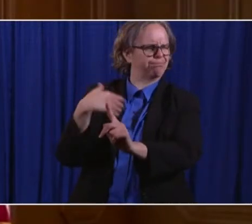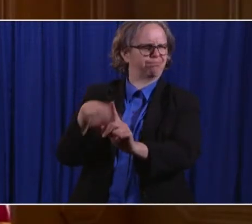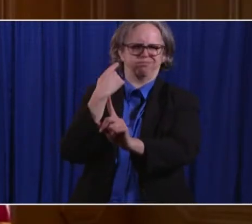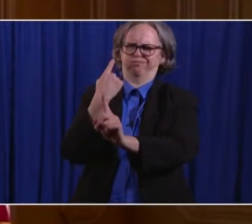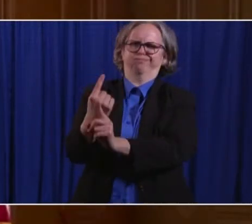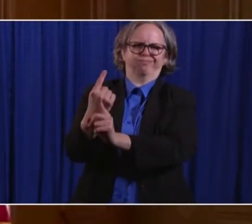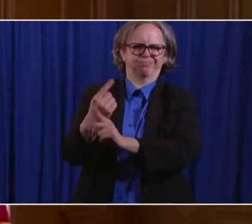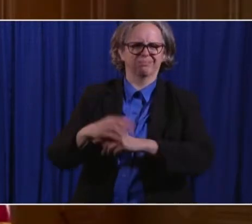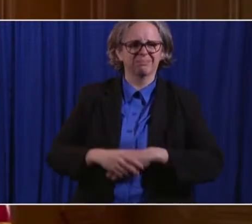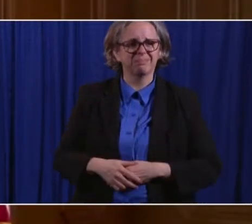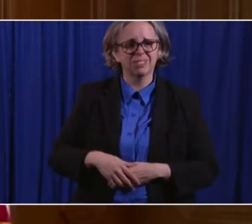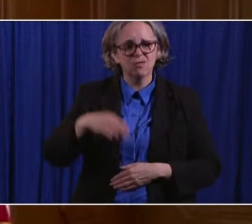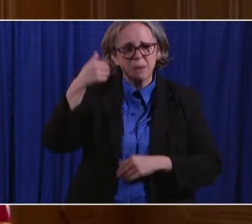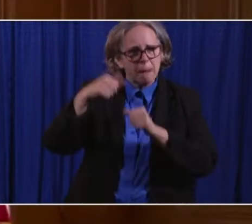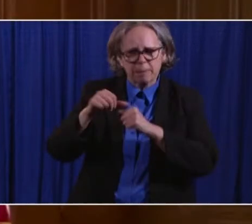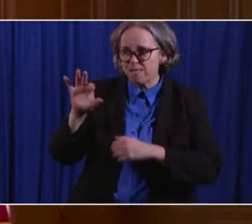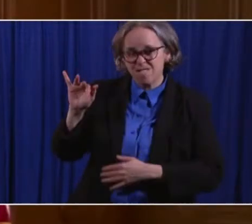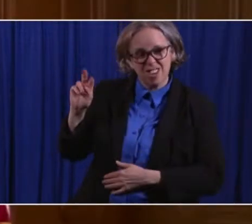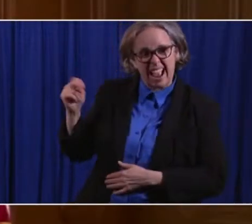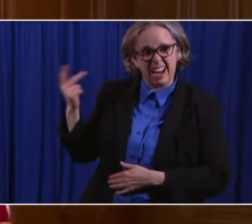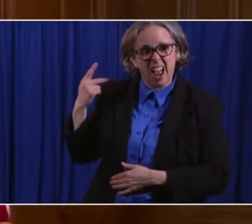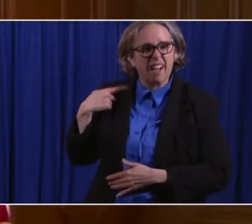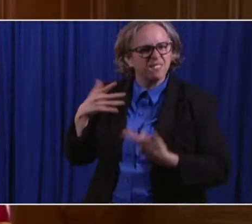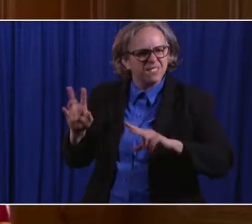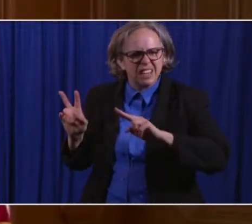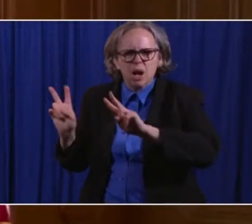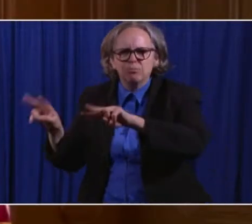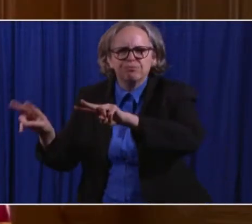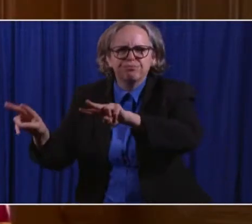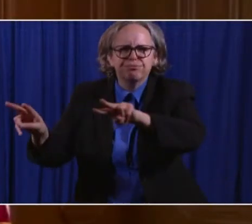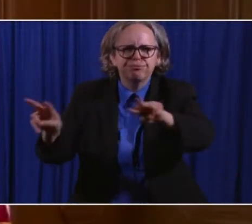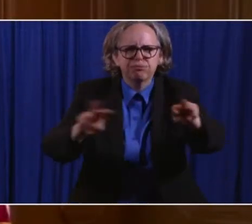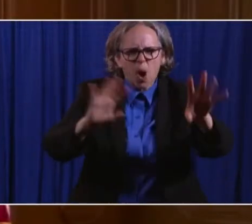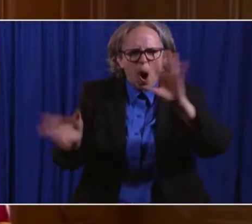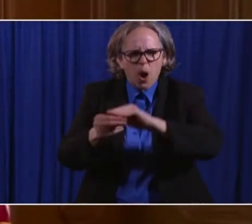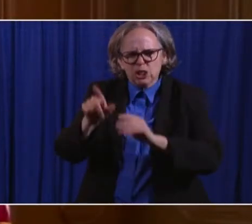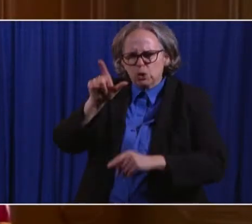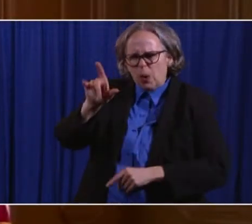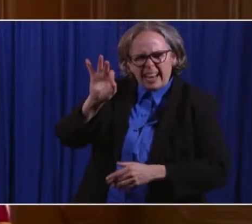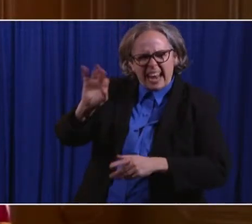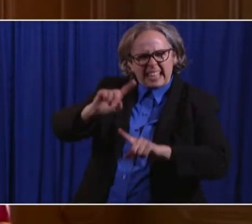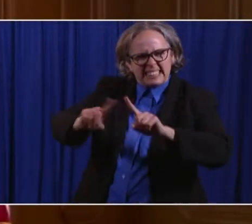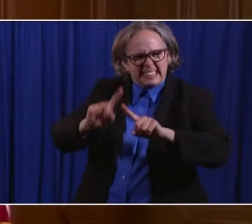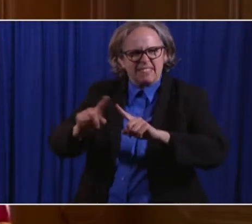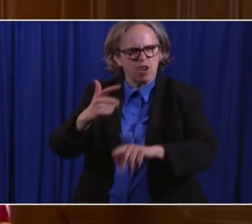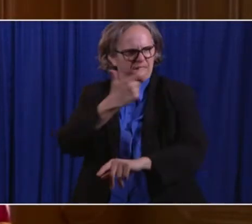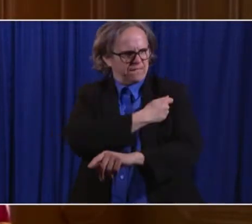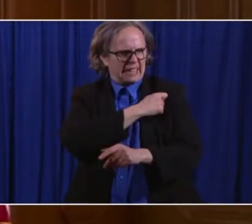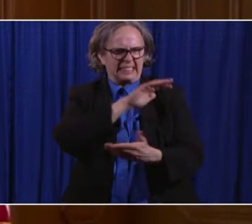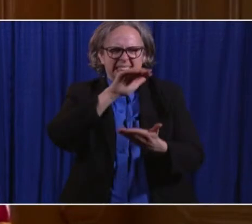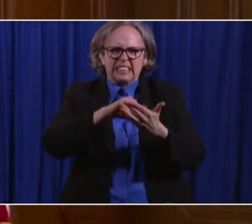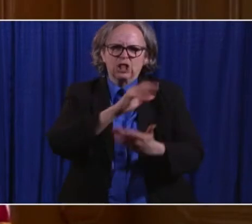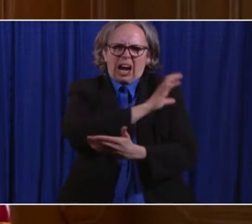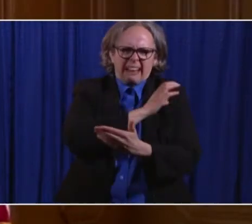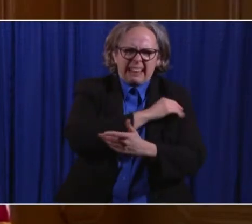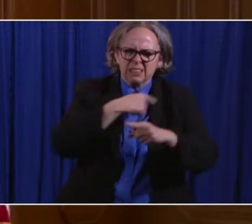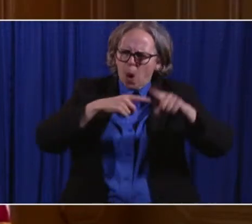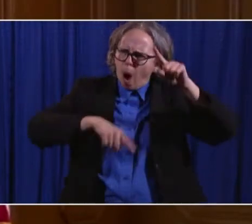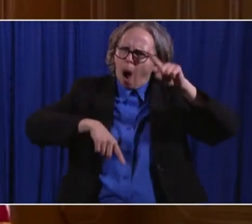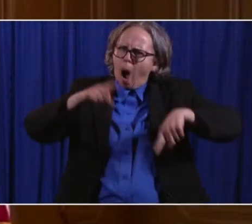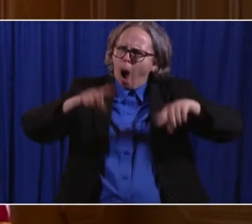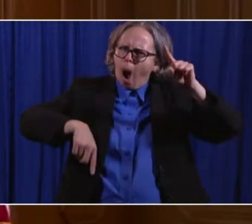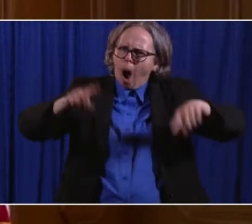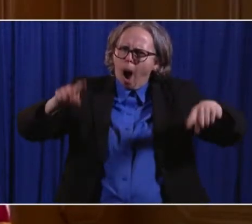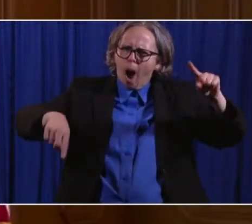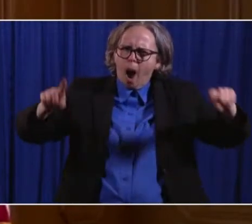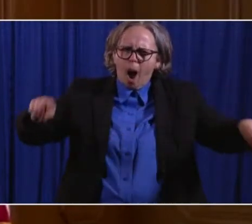state. We've been to 29 different vaccination sites around the state. Each one's different, but each one is unique. Each